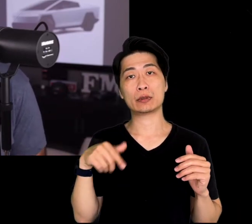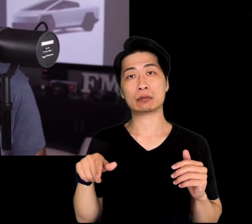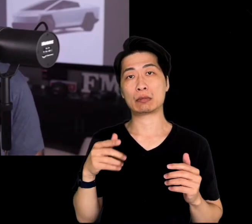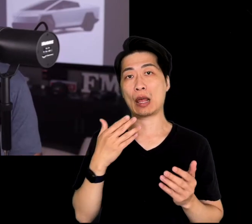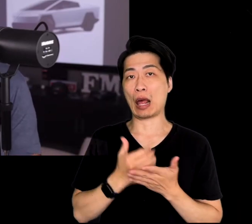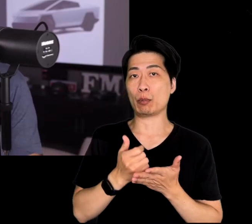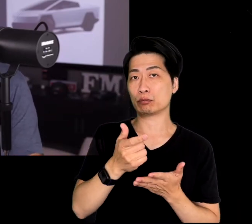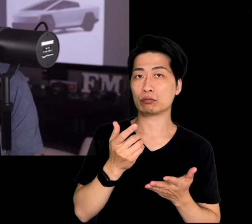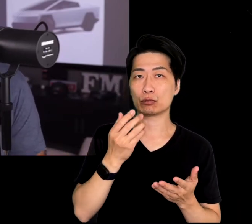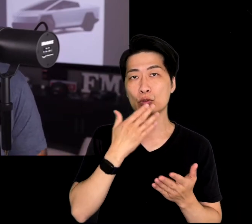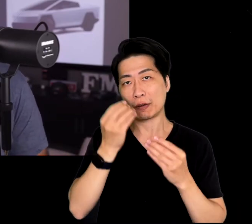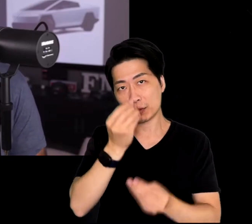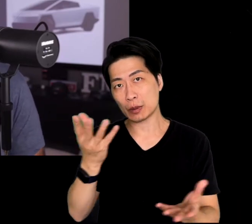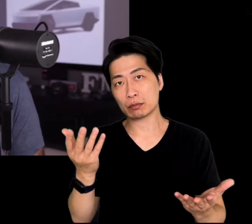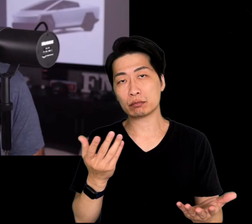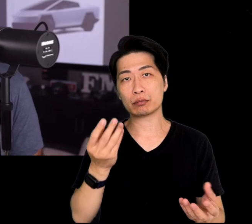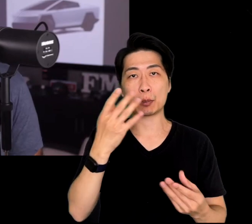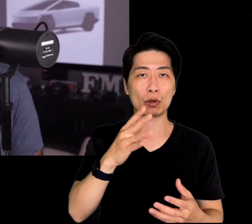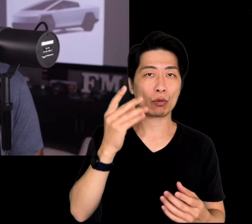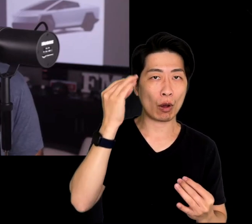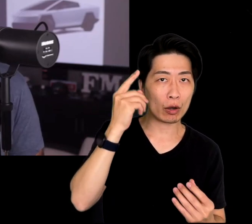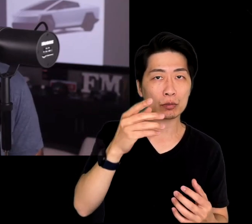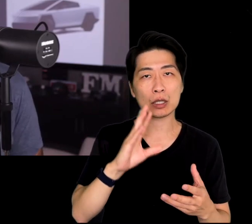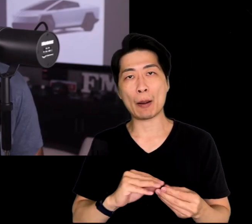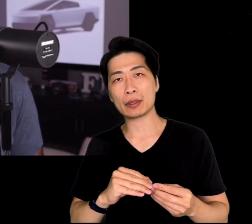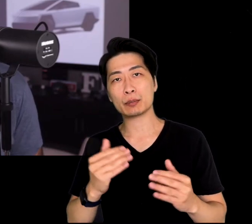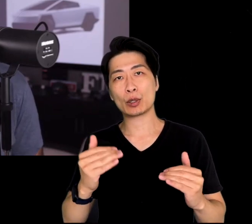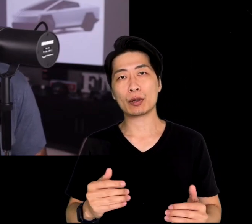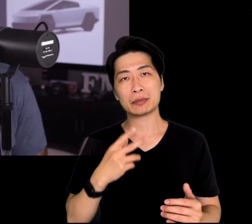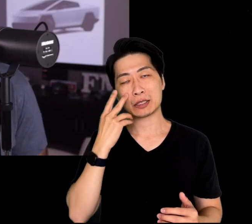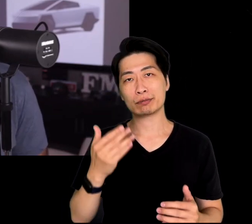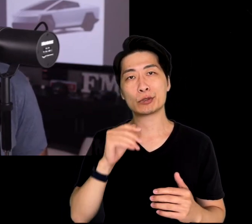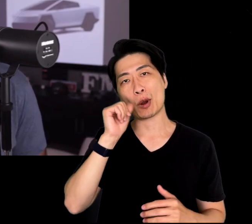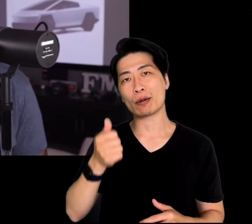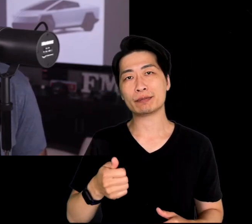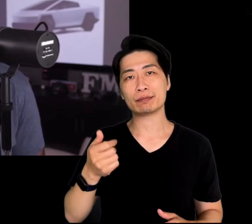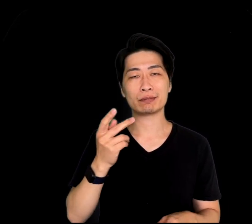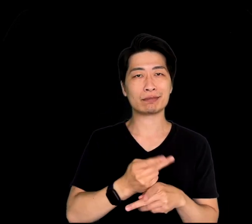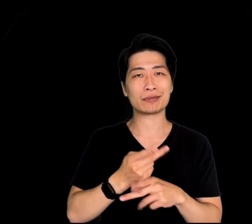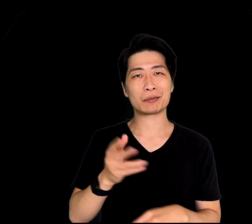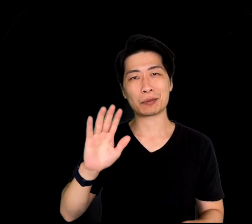helpful and informative. Let me know your thoughts in the comment section below, and we'll see you on the next one tomorrow. Take it easy, everybody.